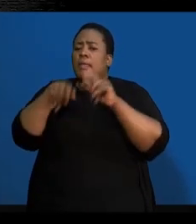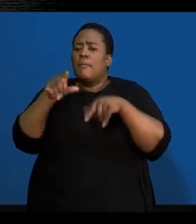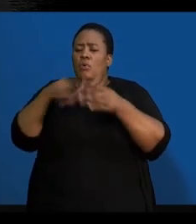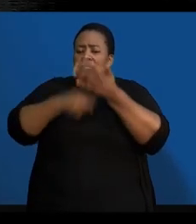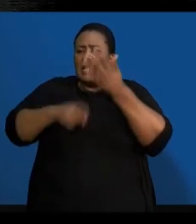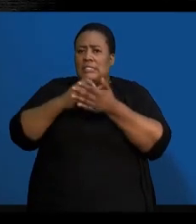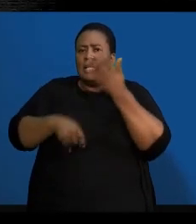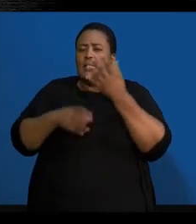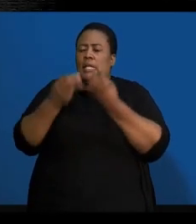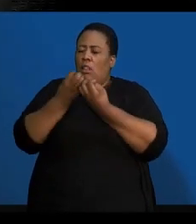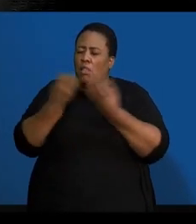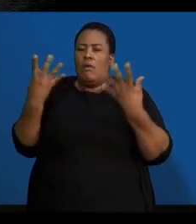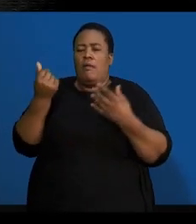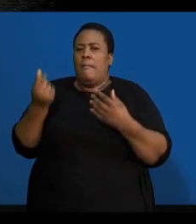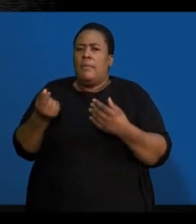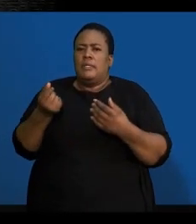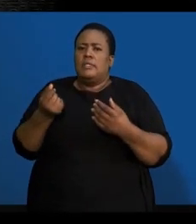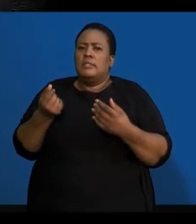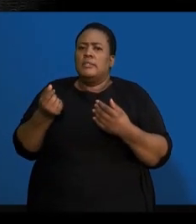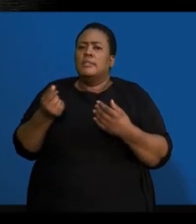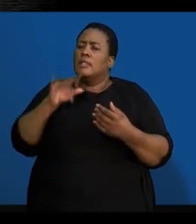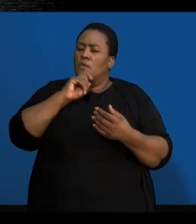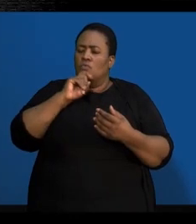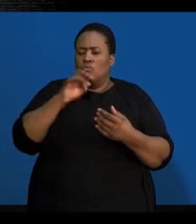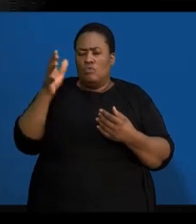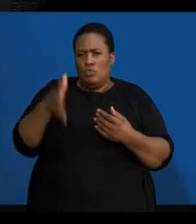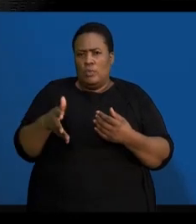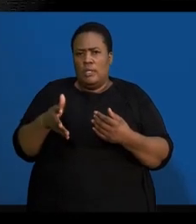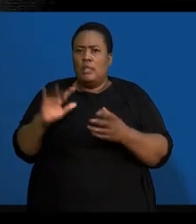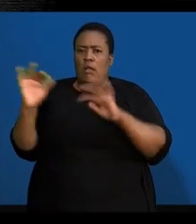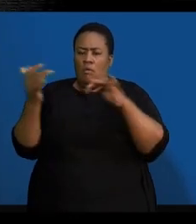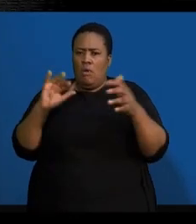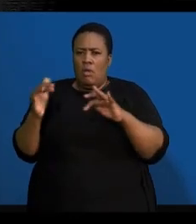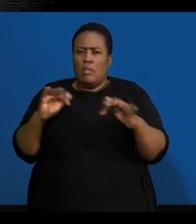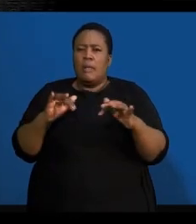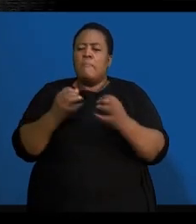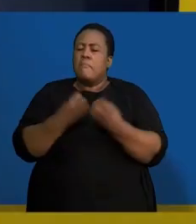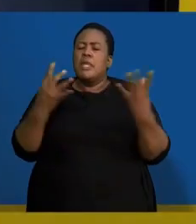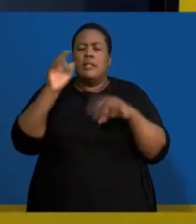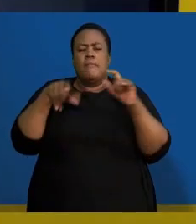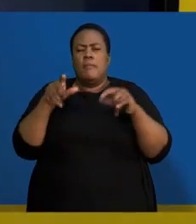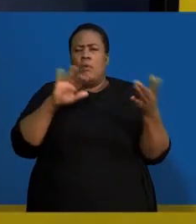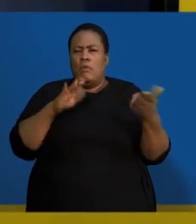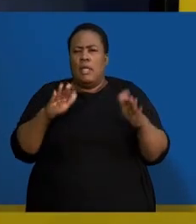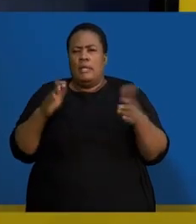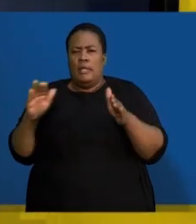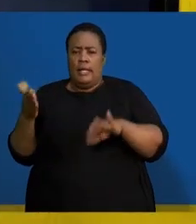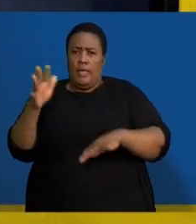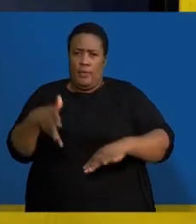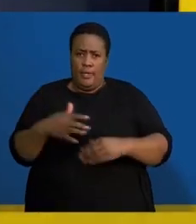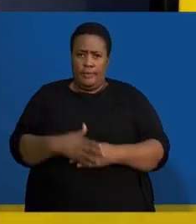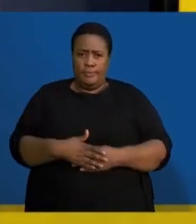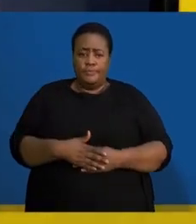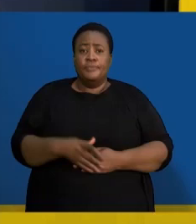gives a negative perspective. The war would have led to the death of many people. Okay, now guys,